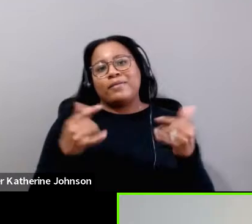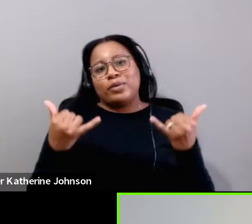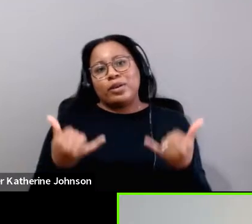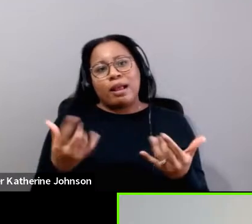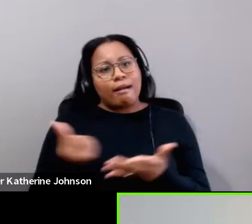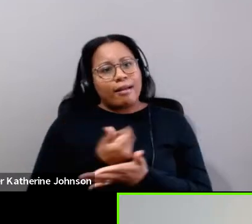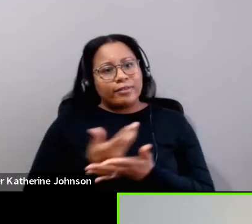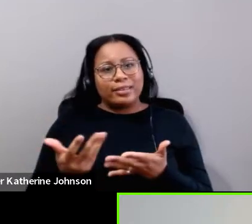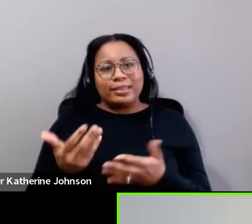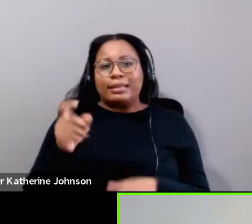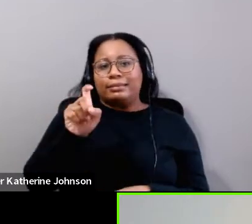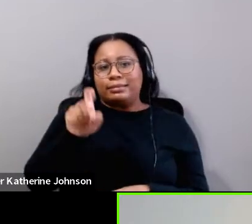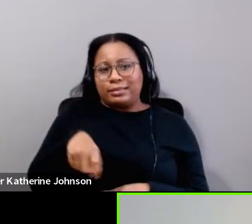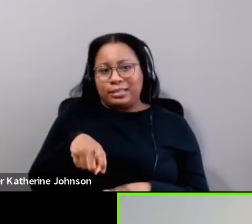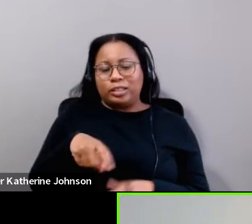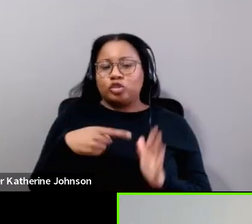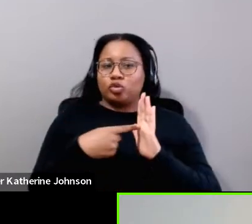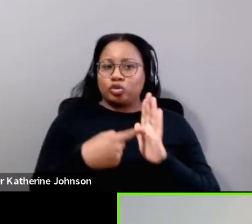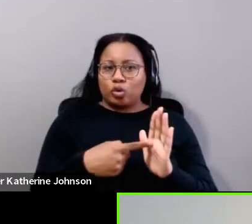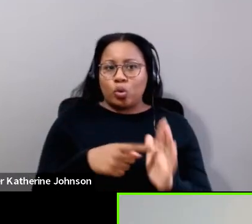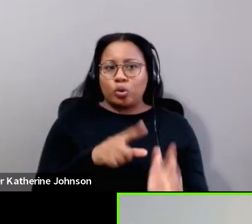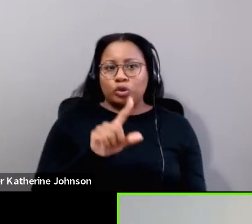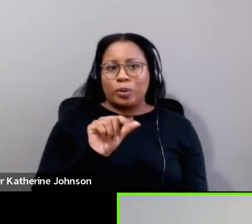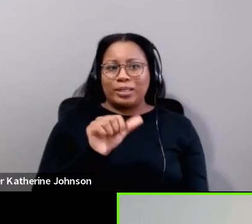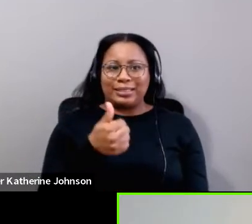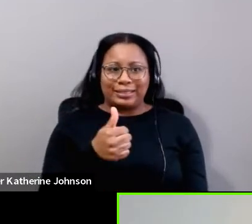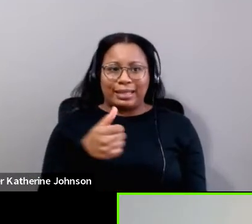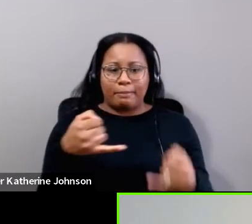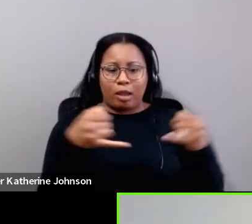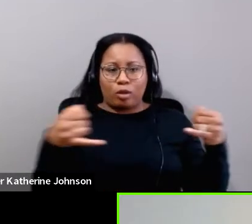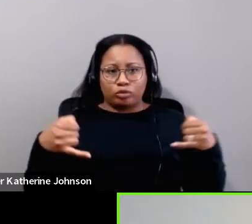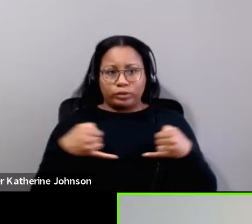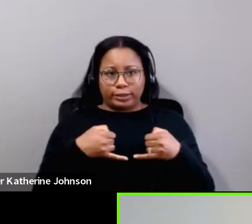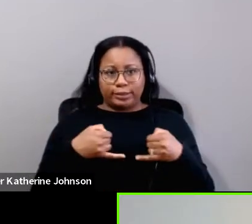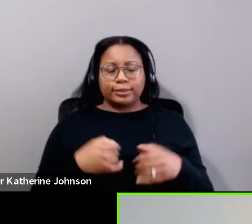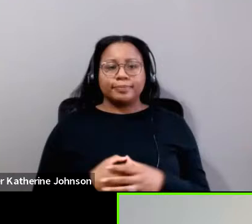shown in the 2010 boundaries.